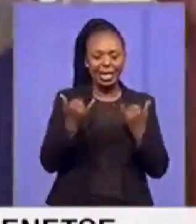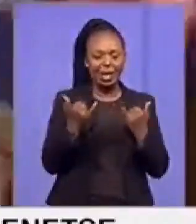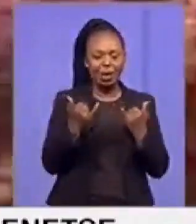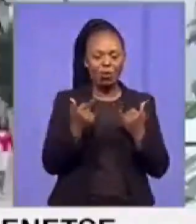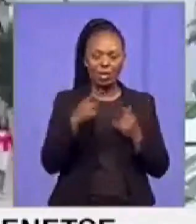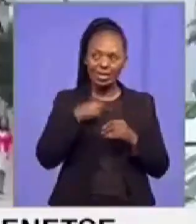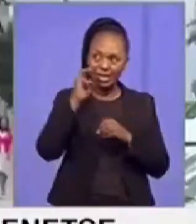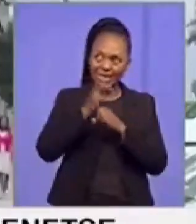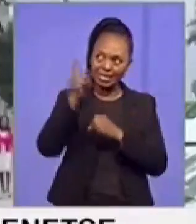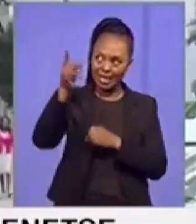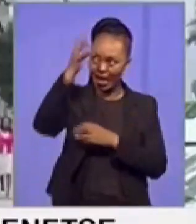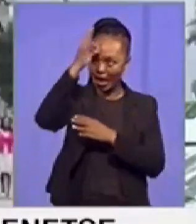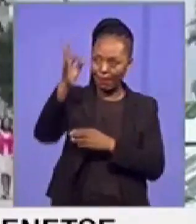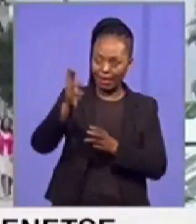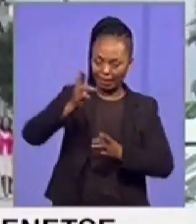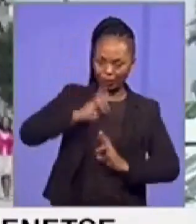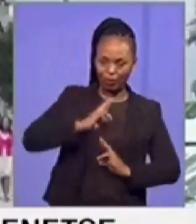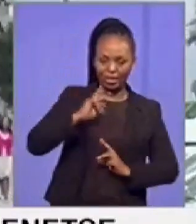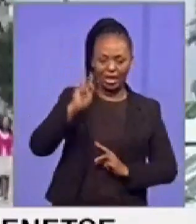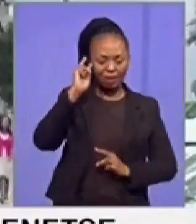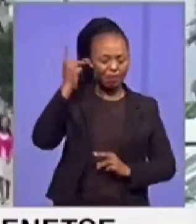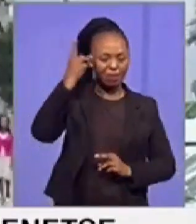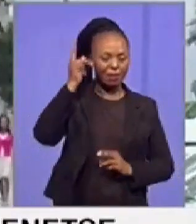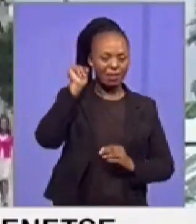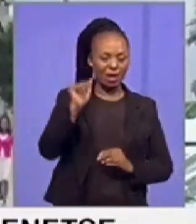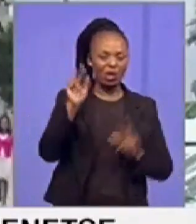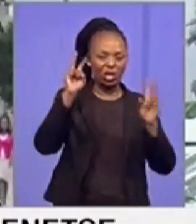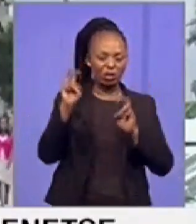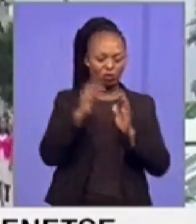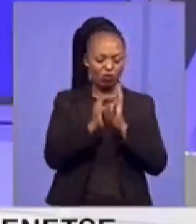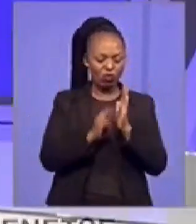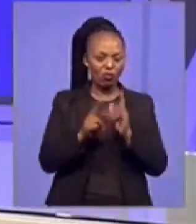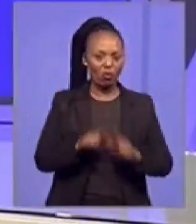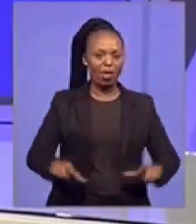ho mmuso wa Zimbabwe hore o fetole maano a ona a mobu.